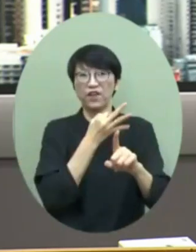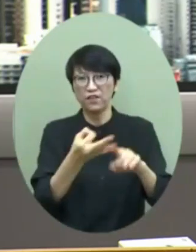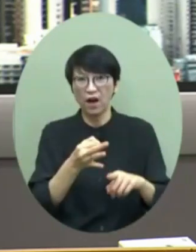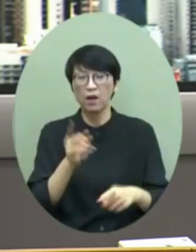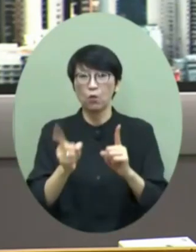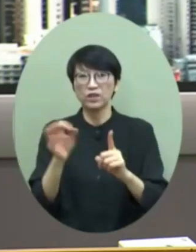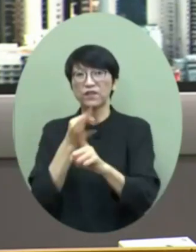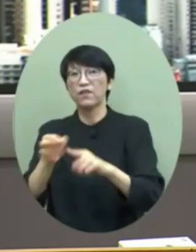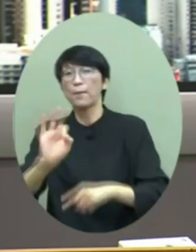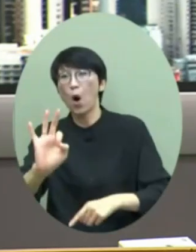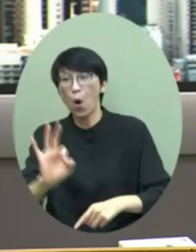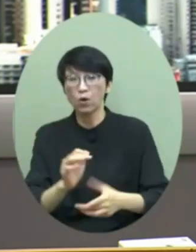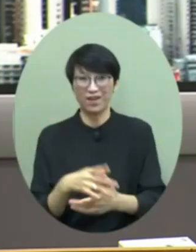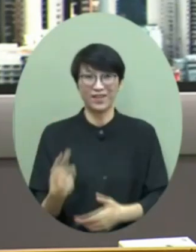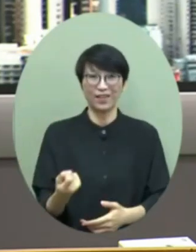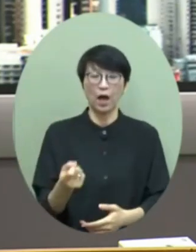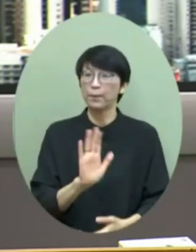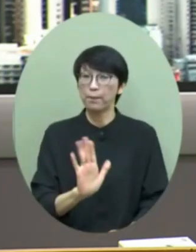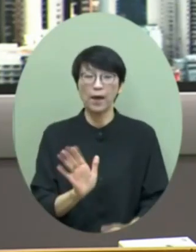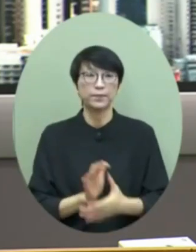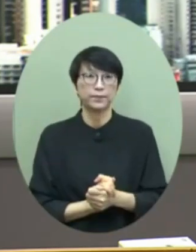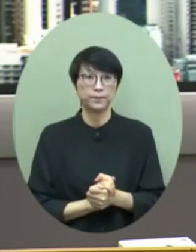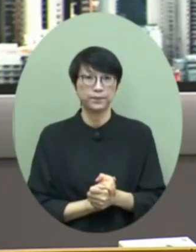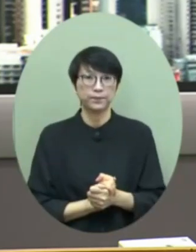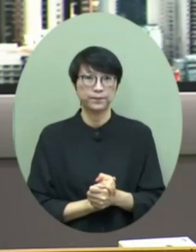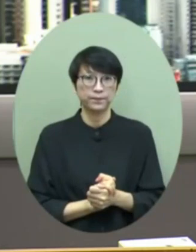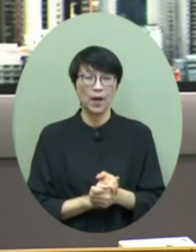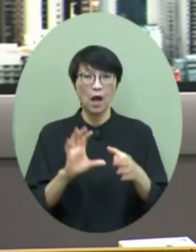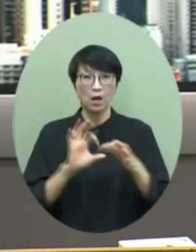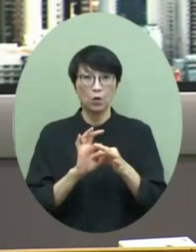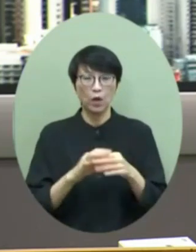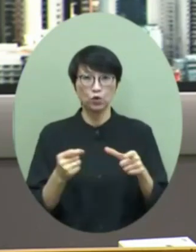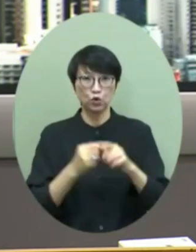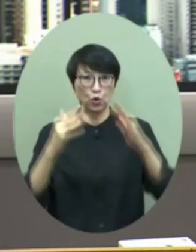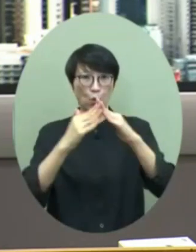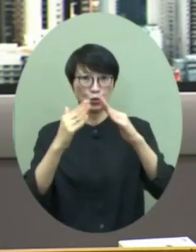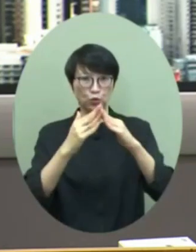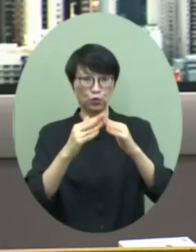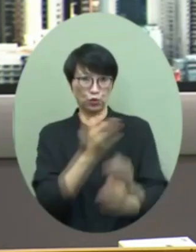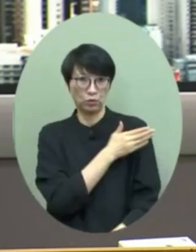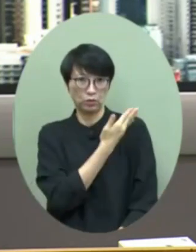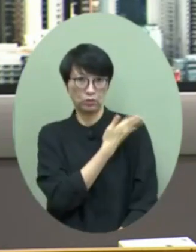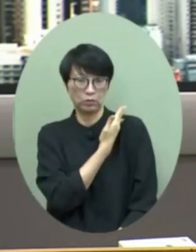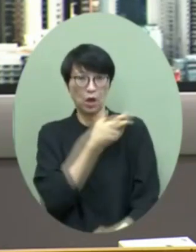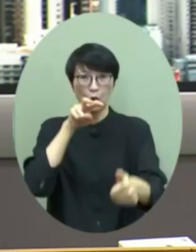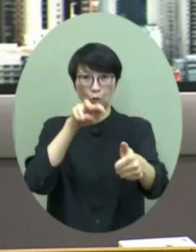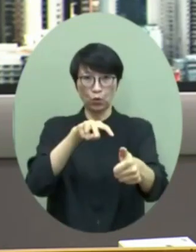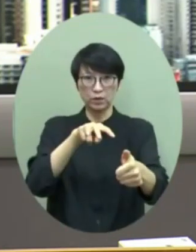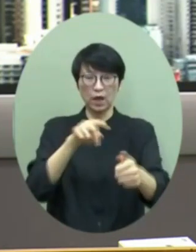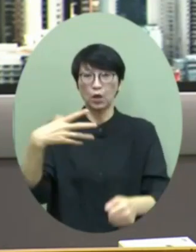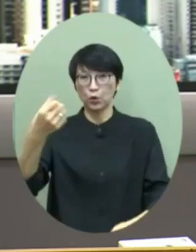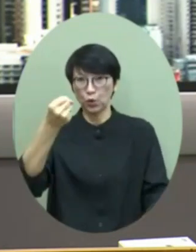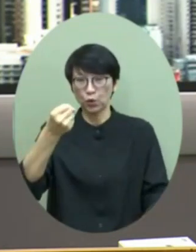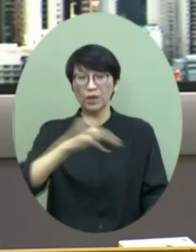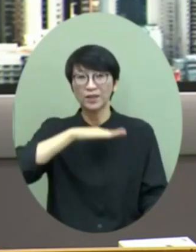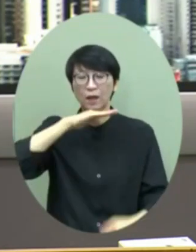just a footnote. I don't want to be as simple as to tell you whether it is against the law or not. Regarding